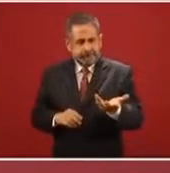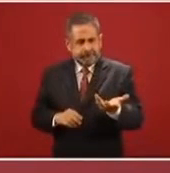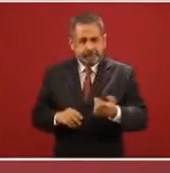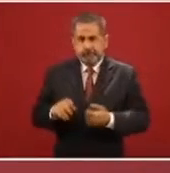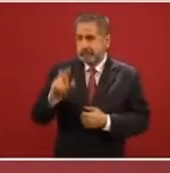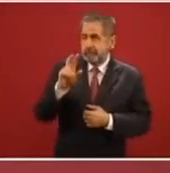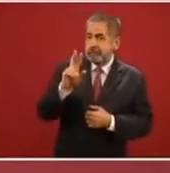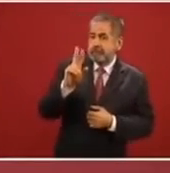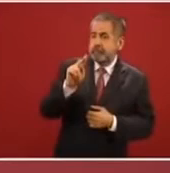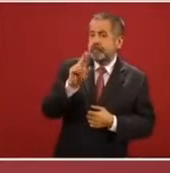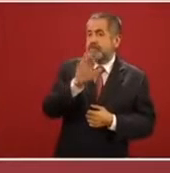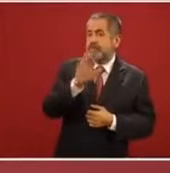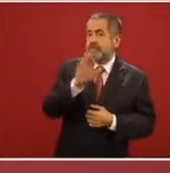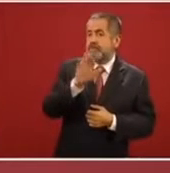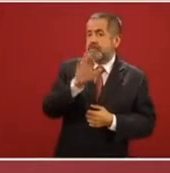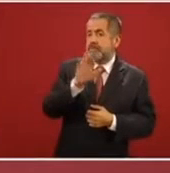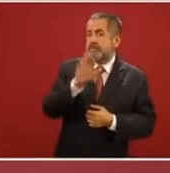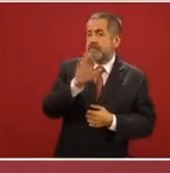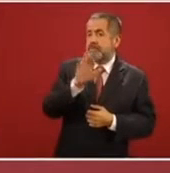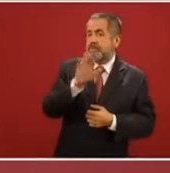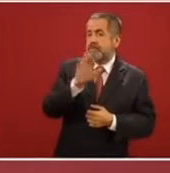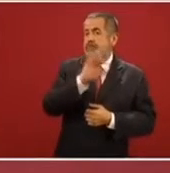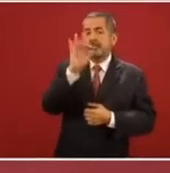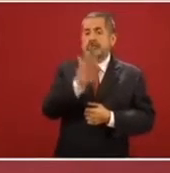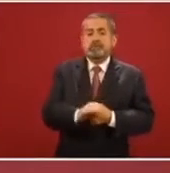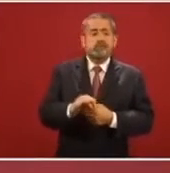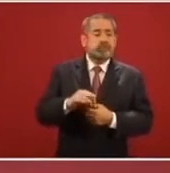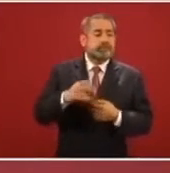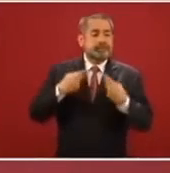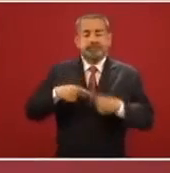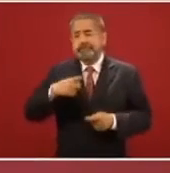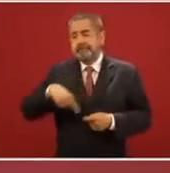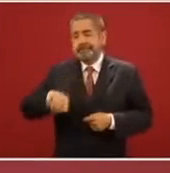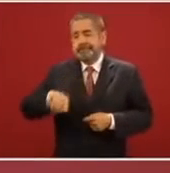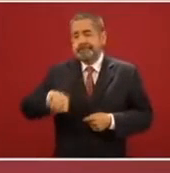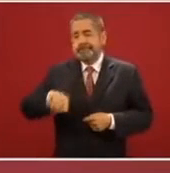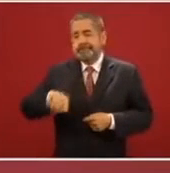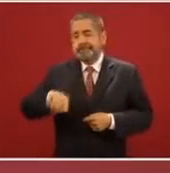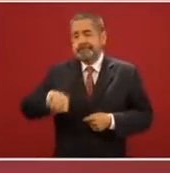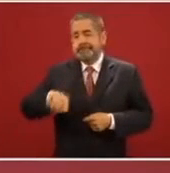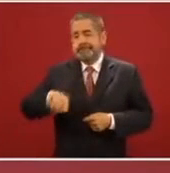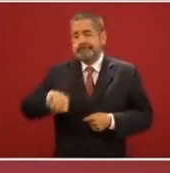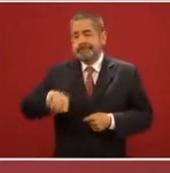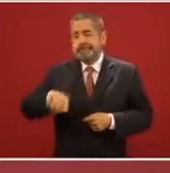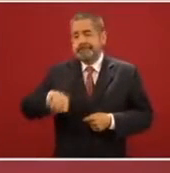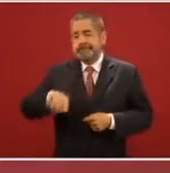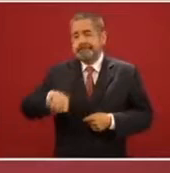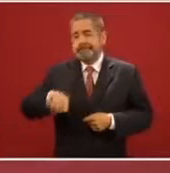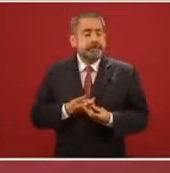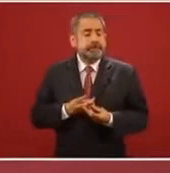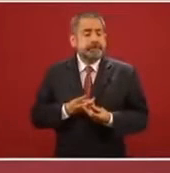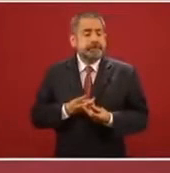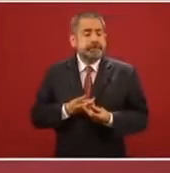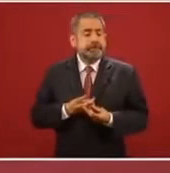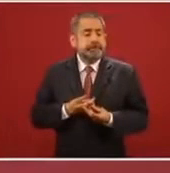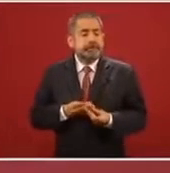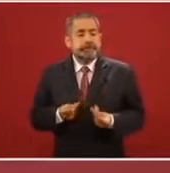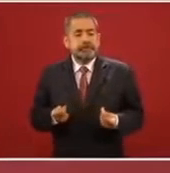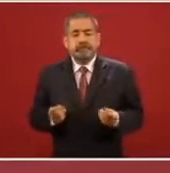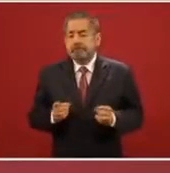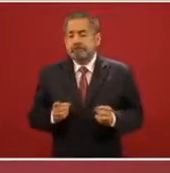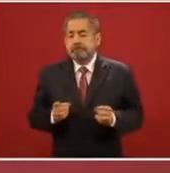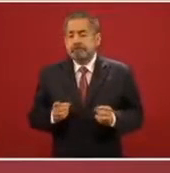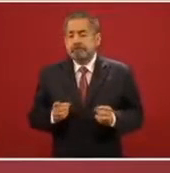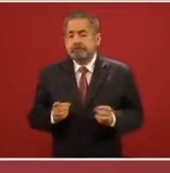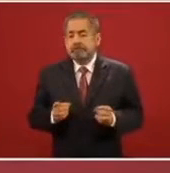of las infecciones the infections que se van a curar that are going to be cured